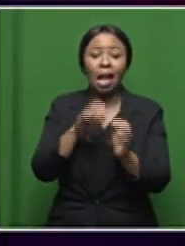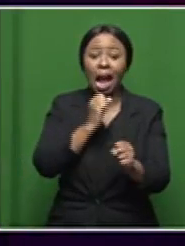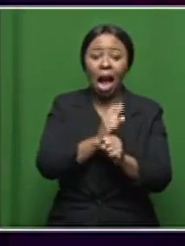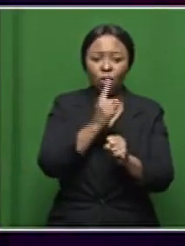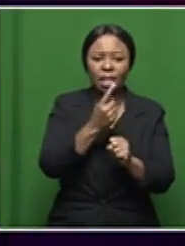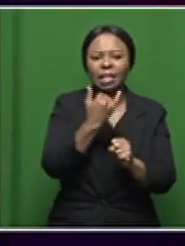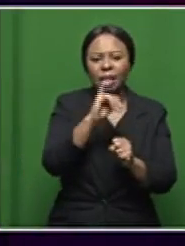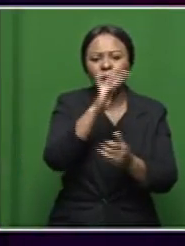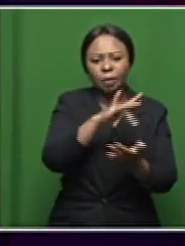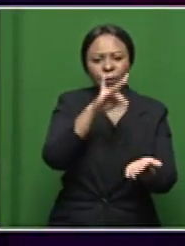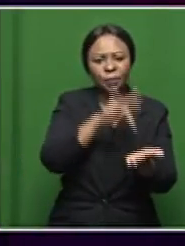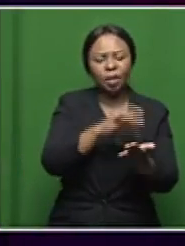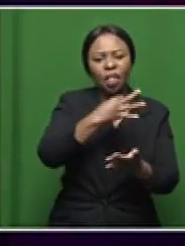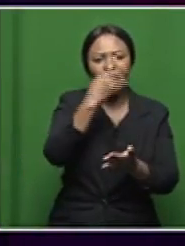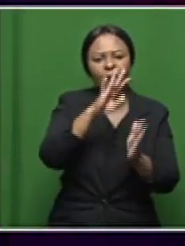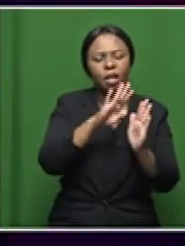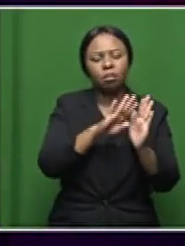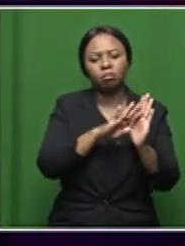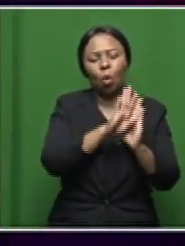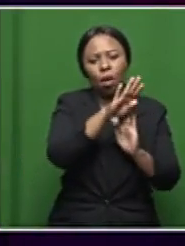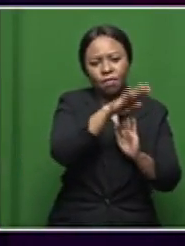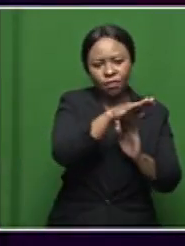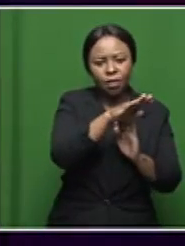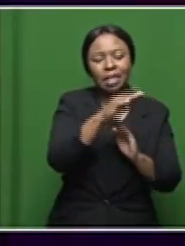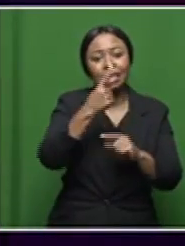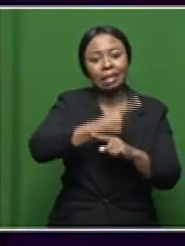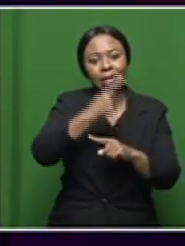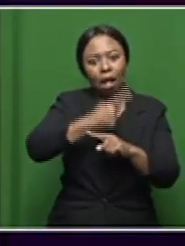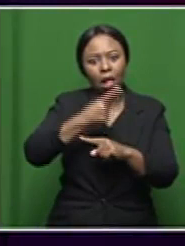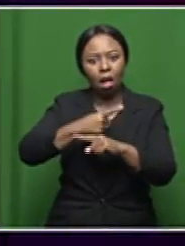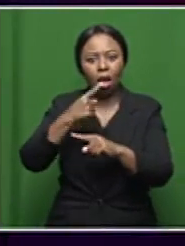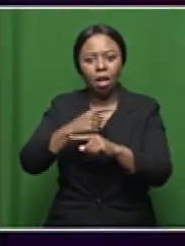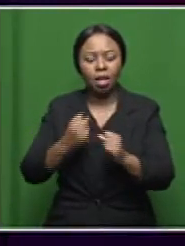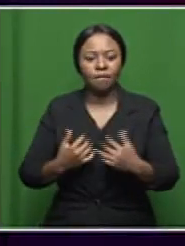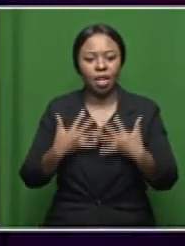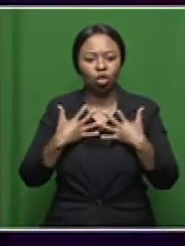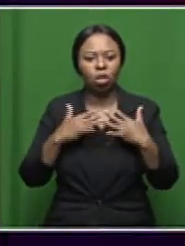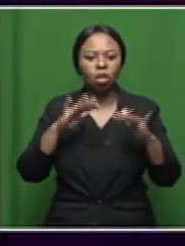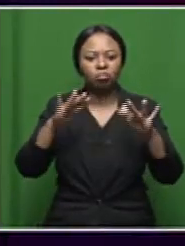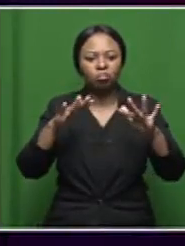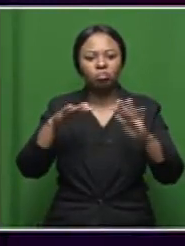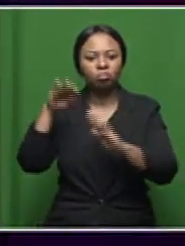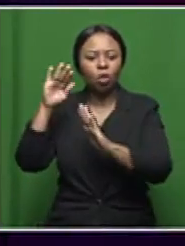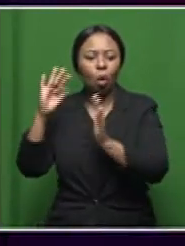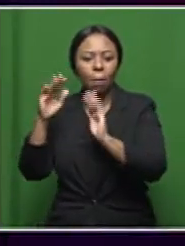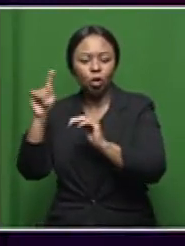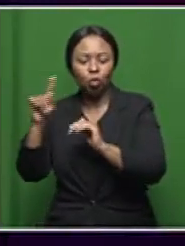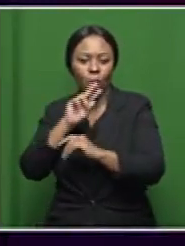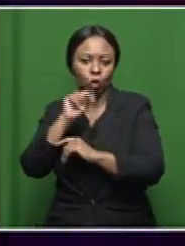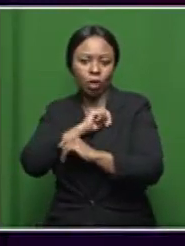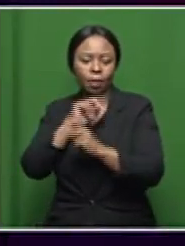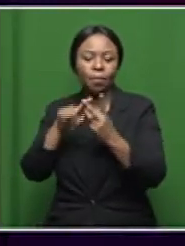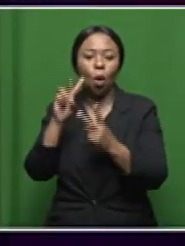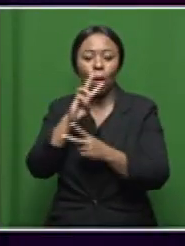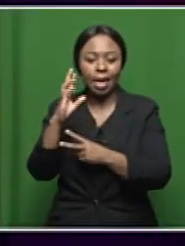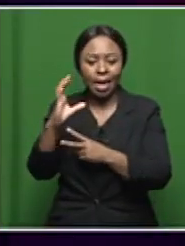of the third wave of the pandemic, with a huge drop in new daily infections compared to KwaZulu-Natal, the Western Cape and the